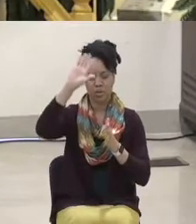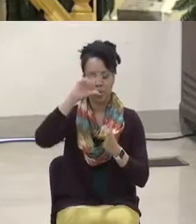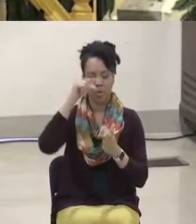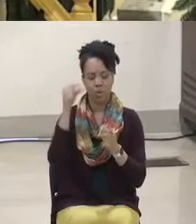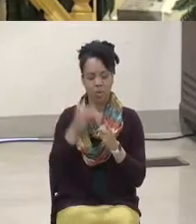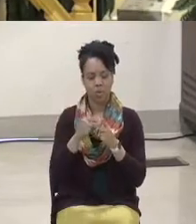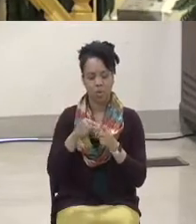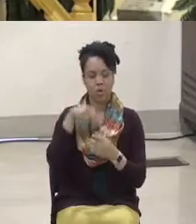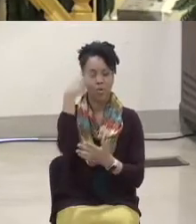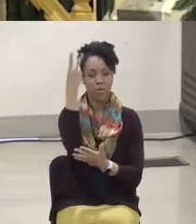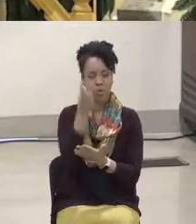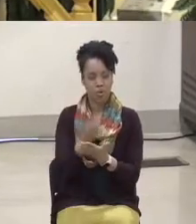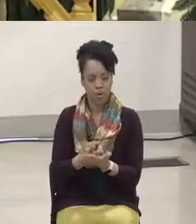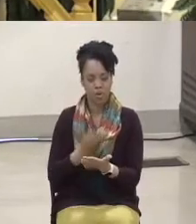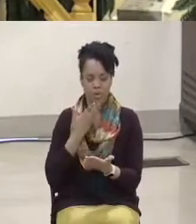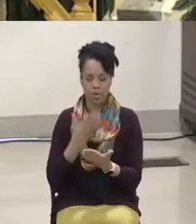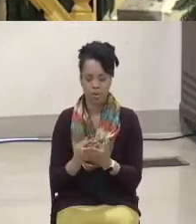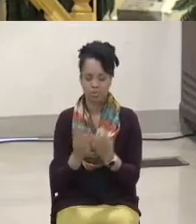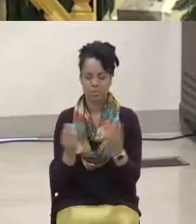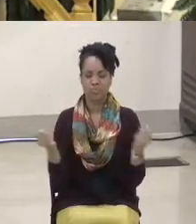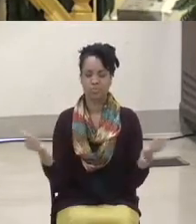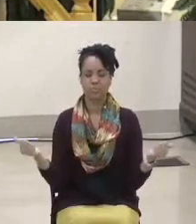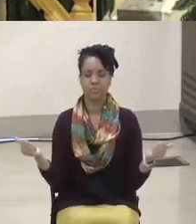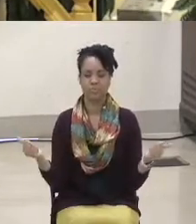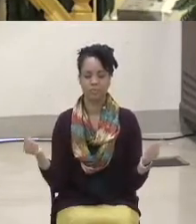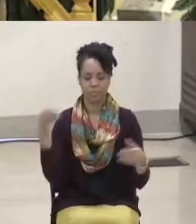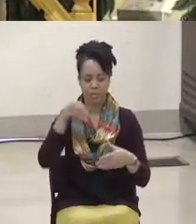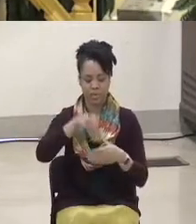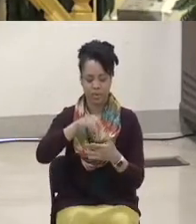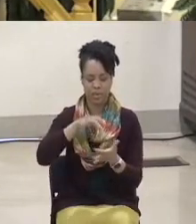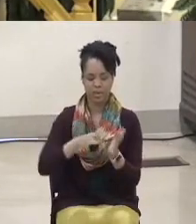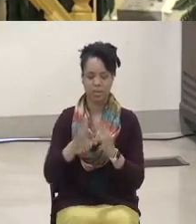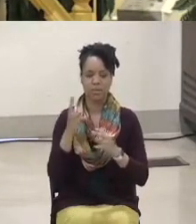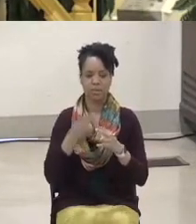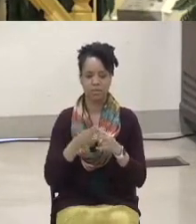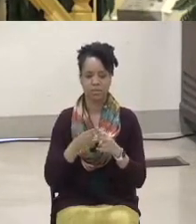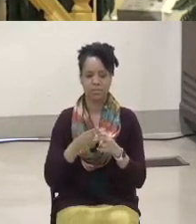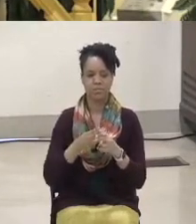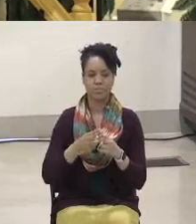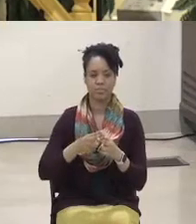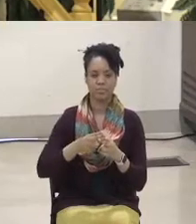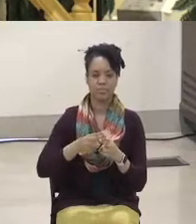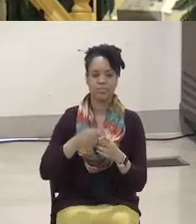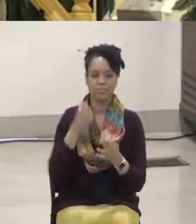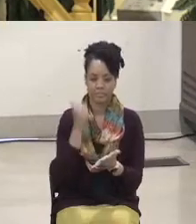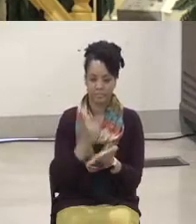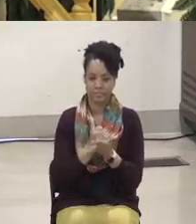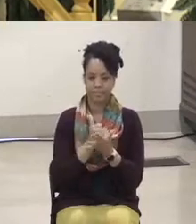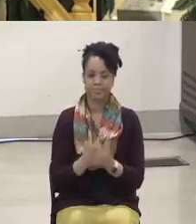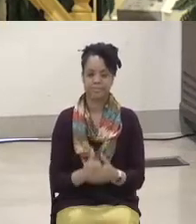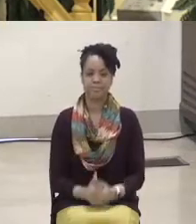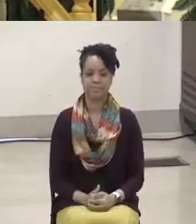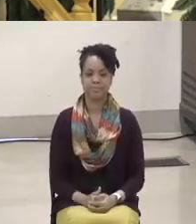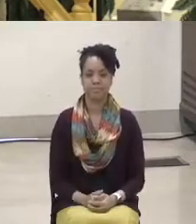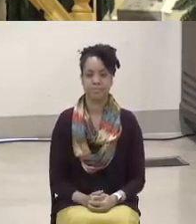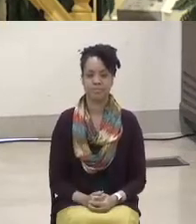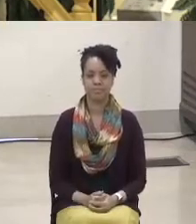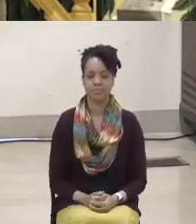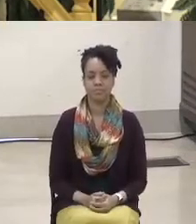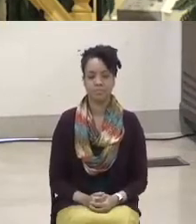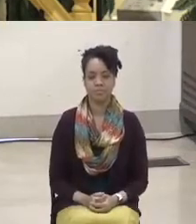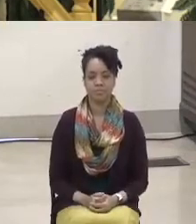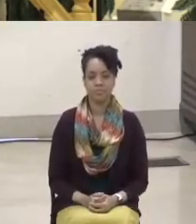good ground. Permite que tu palabra caiga en buen terreno. In Jesus' name, En el nombre de Jesús. amen. Amén.